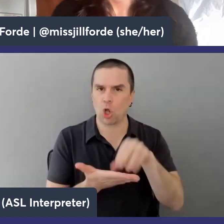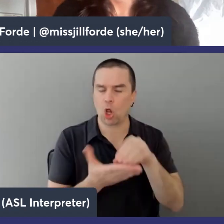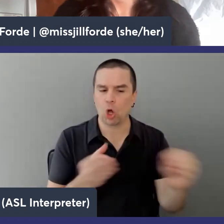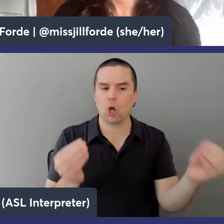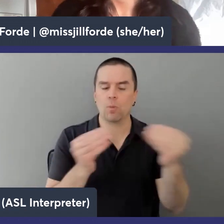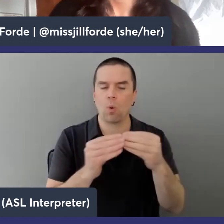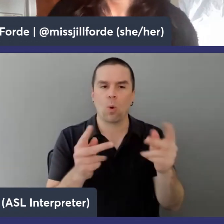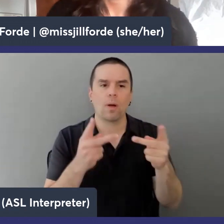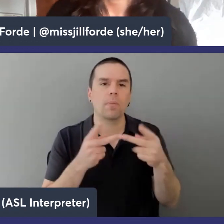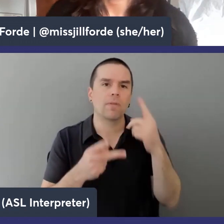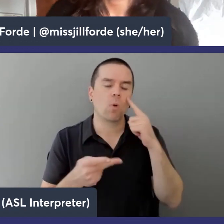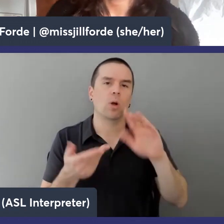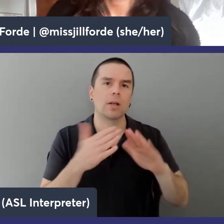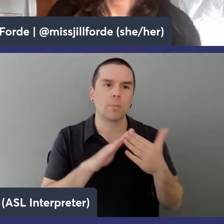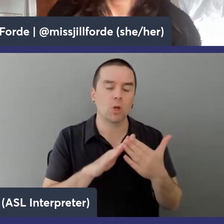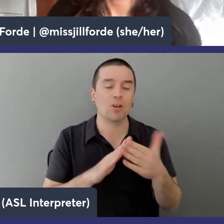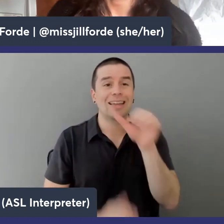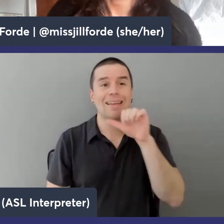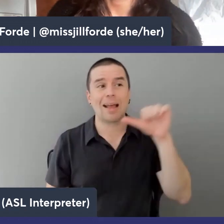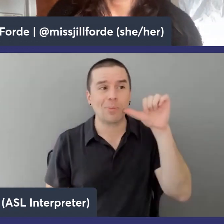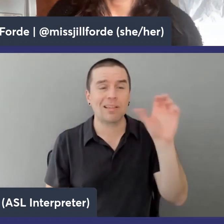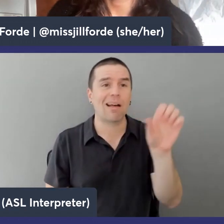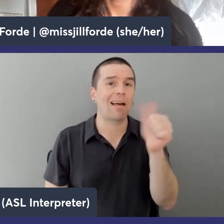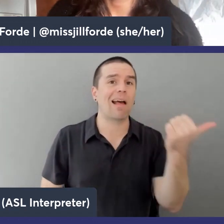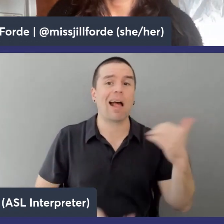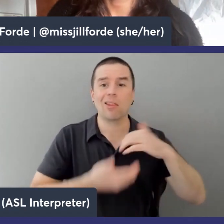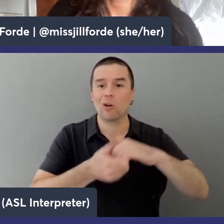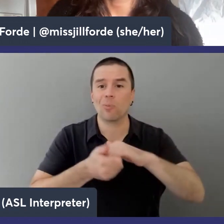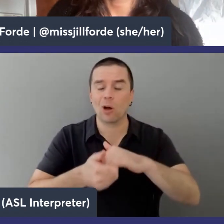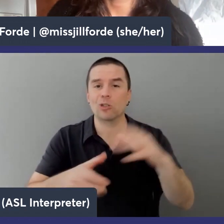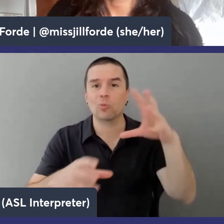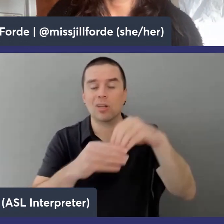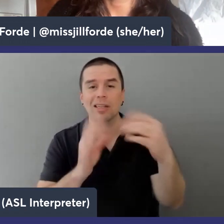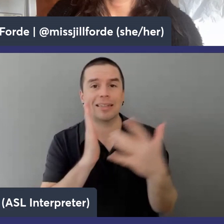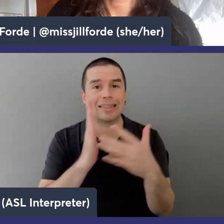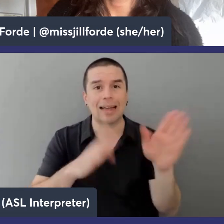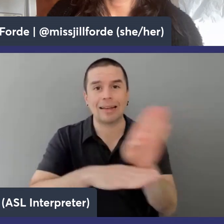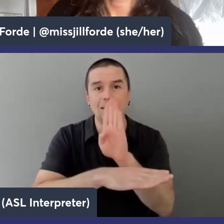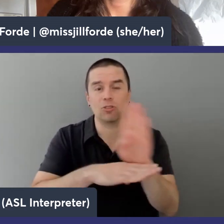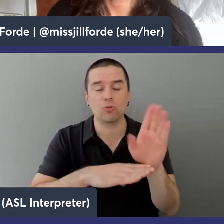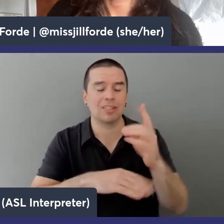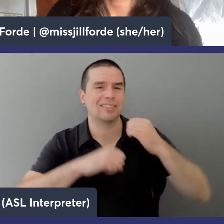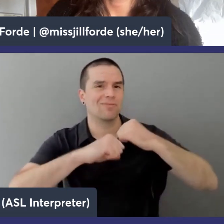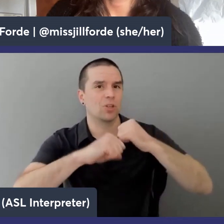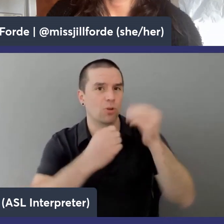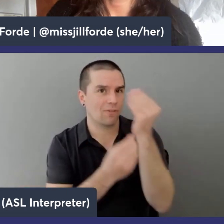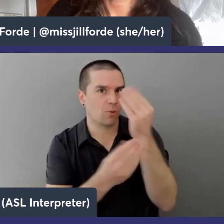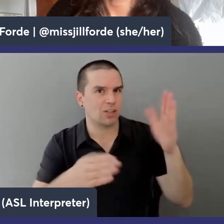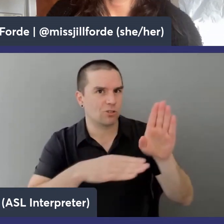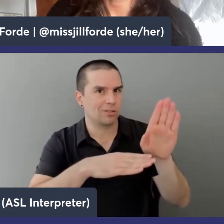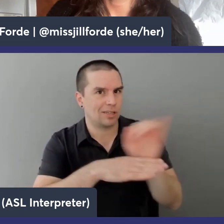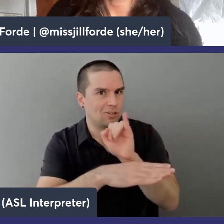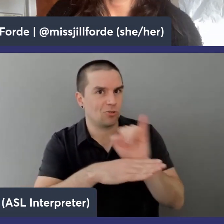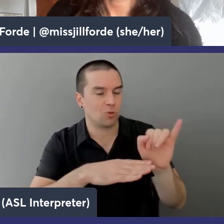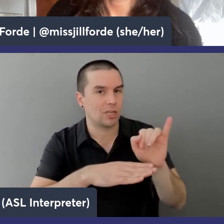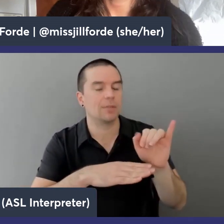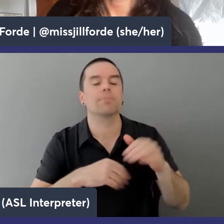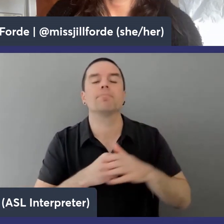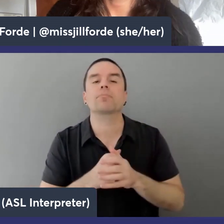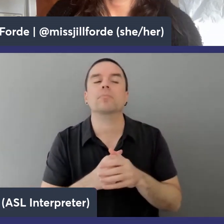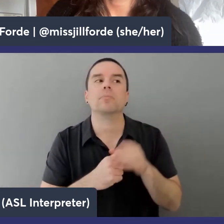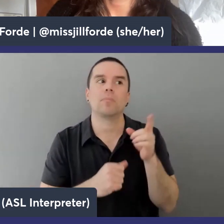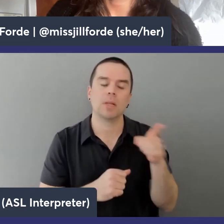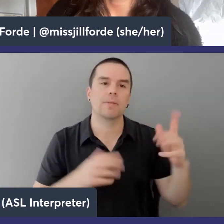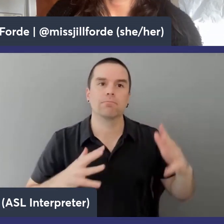Amazon, along with other partners in the industry for security information and image management, launched